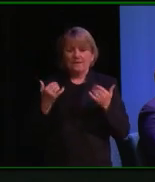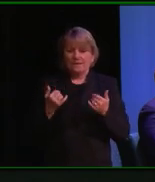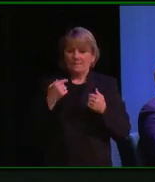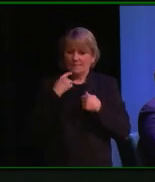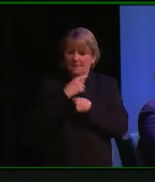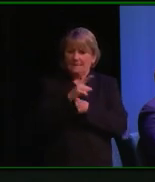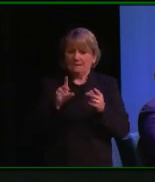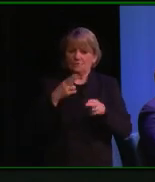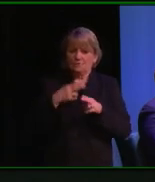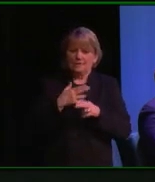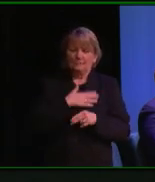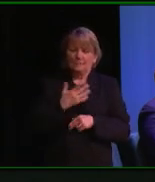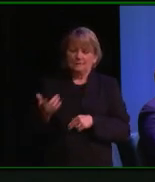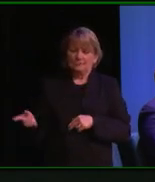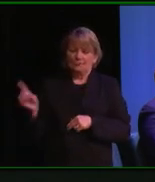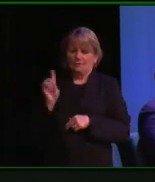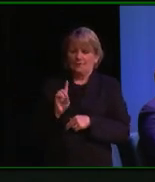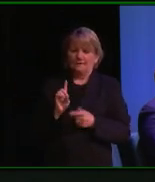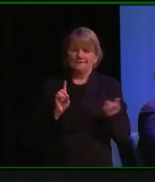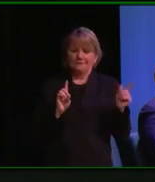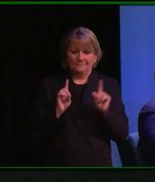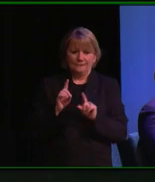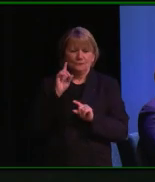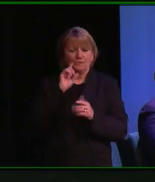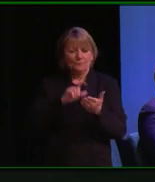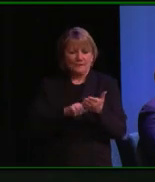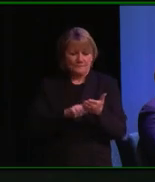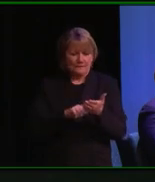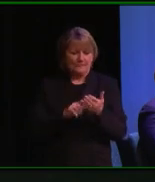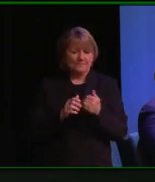name, please join us on the stage to be recognized.